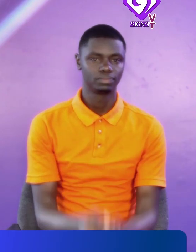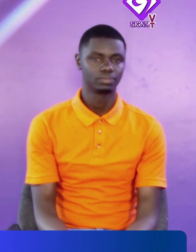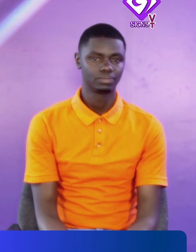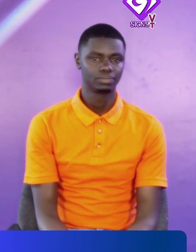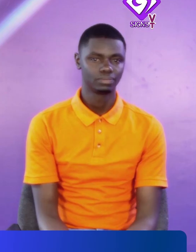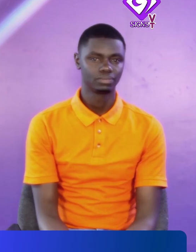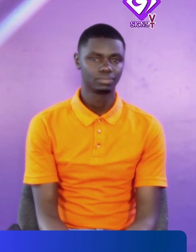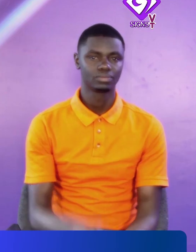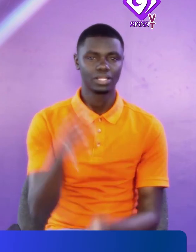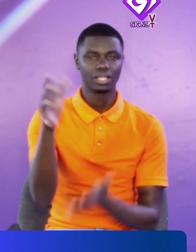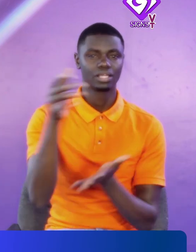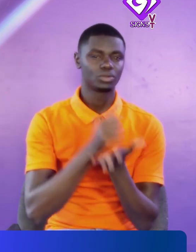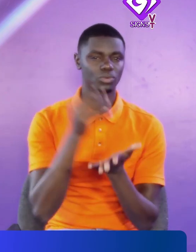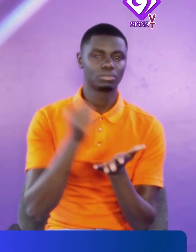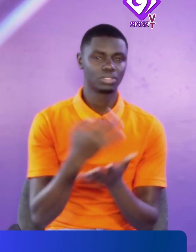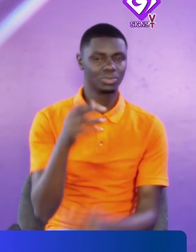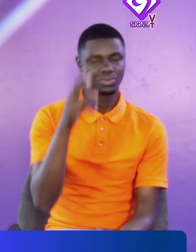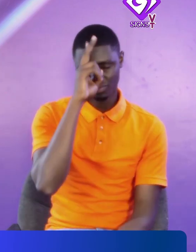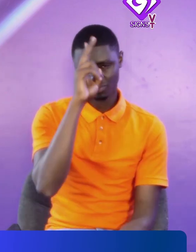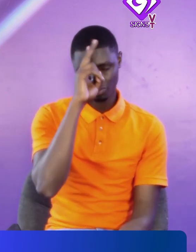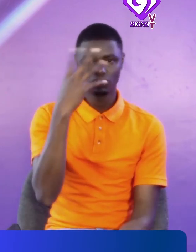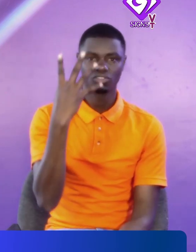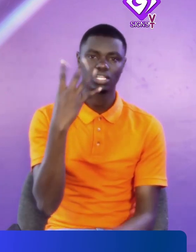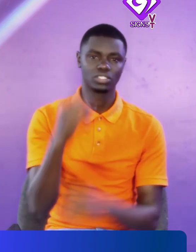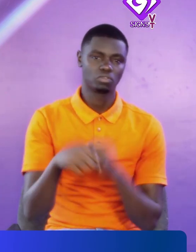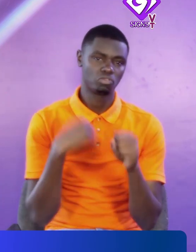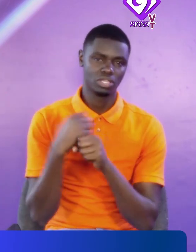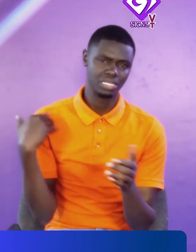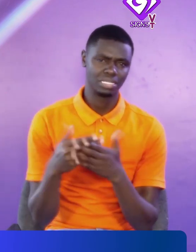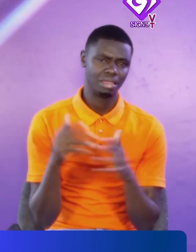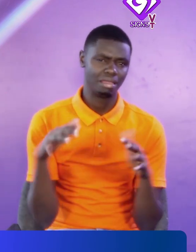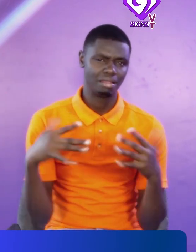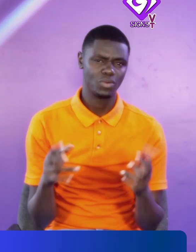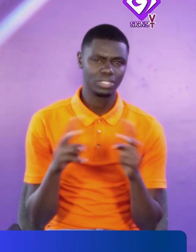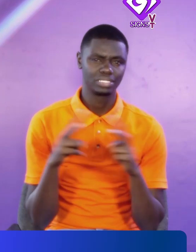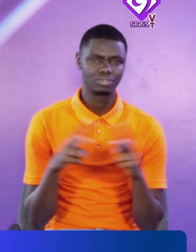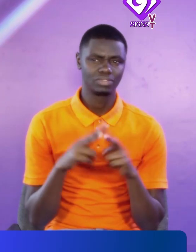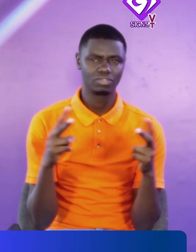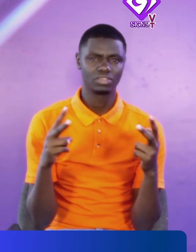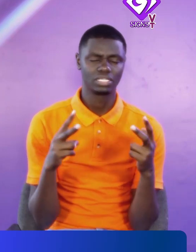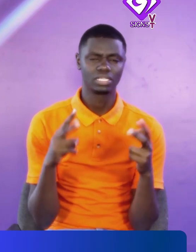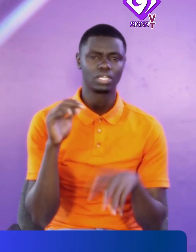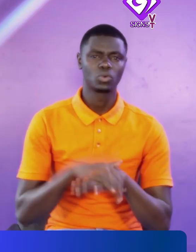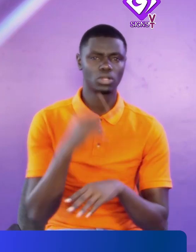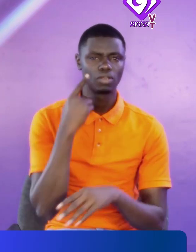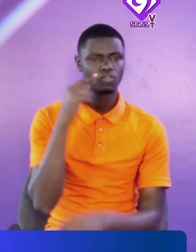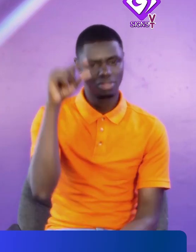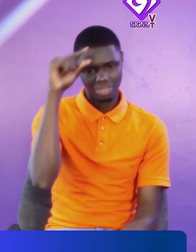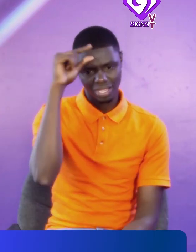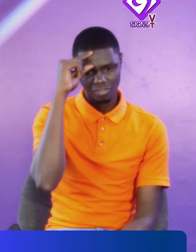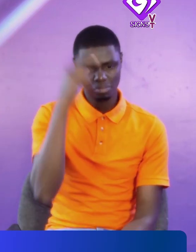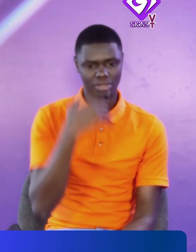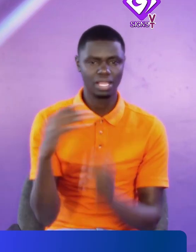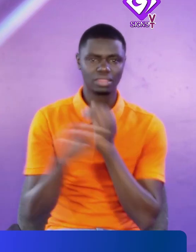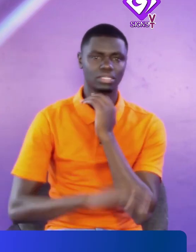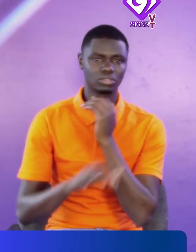recruitment of police that has never happened for the last 4 years, and how it is very critical for the safety of our country to recruit those police